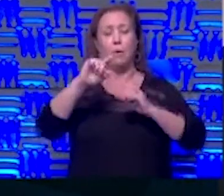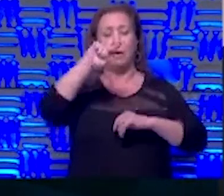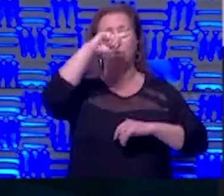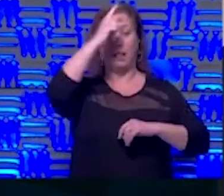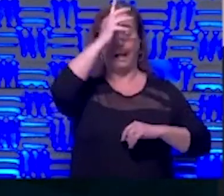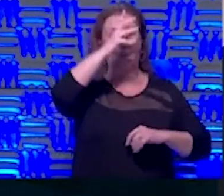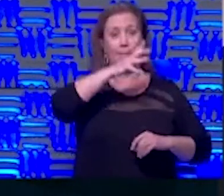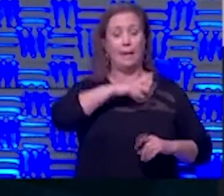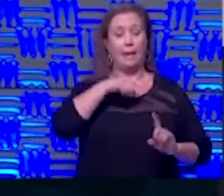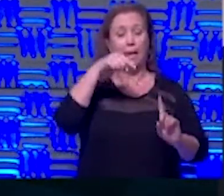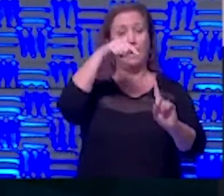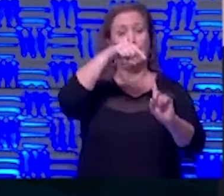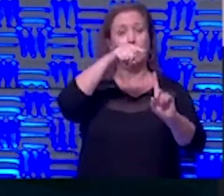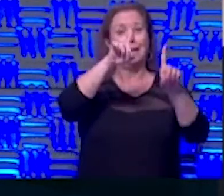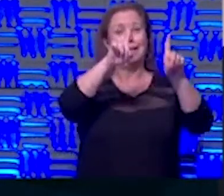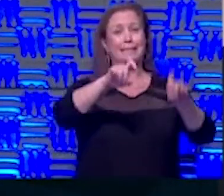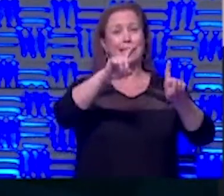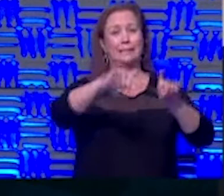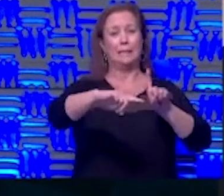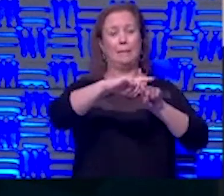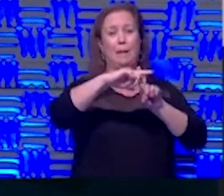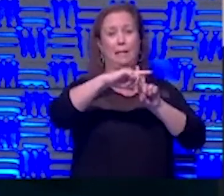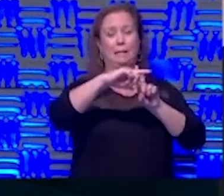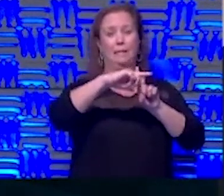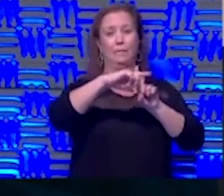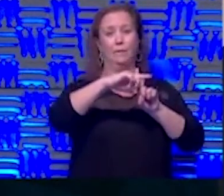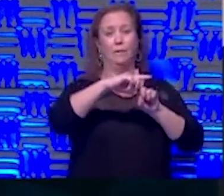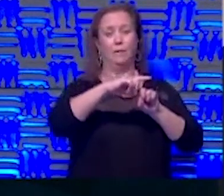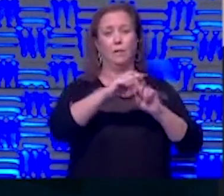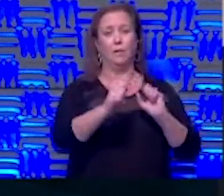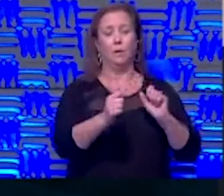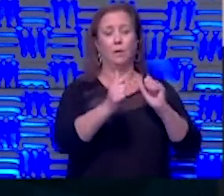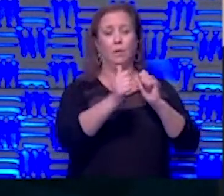males testing positive with